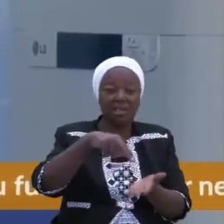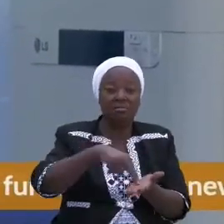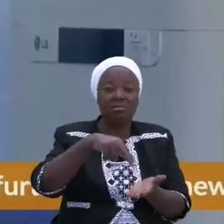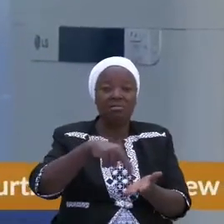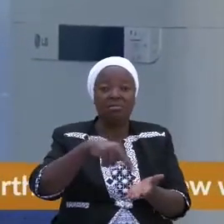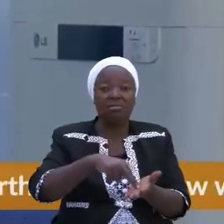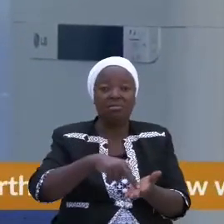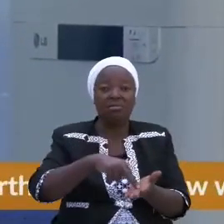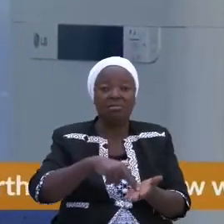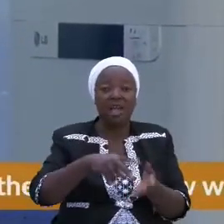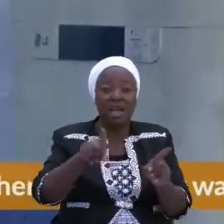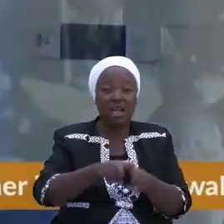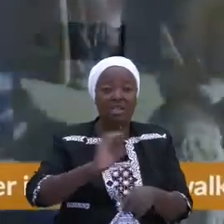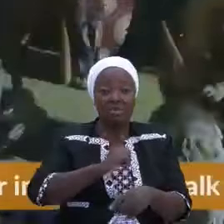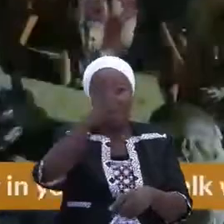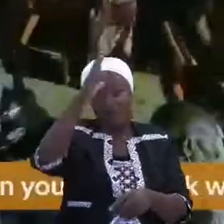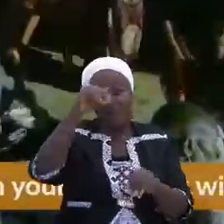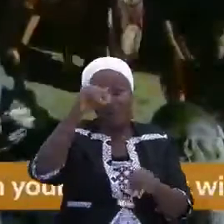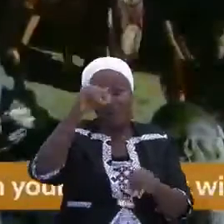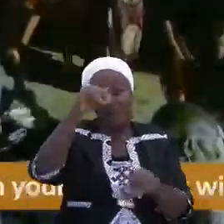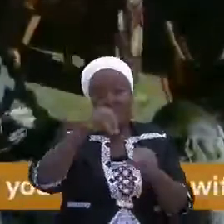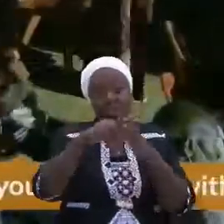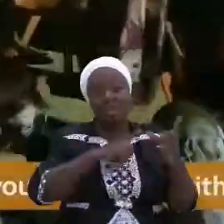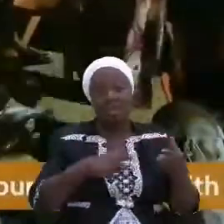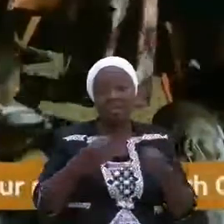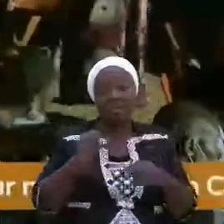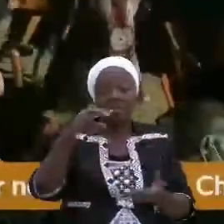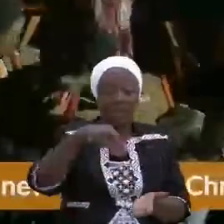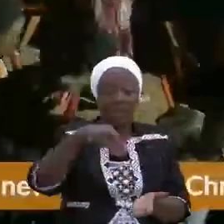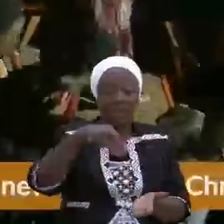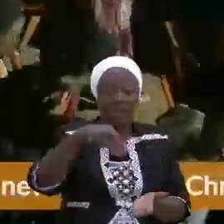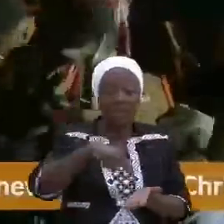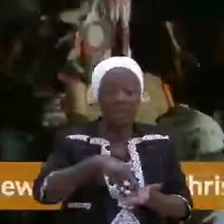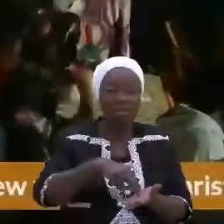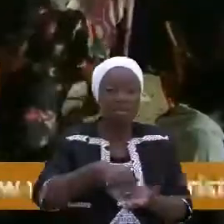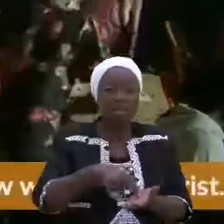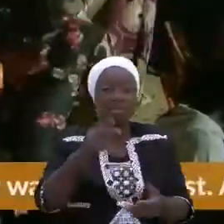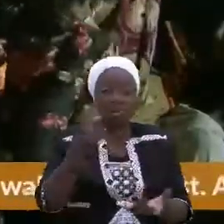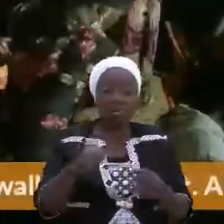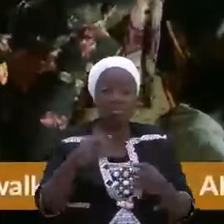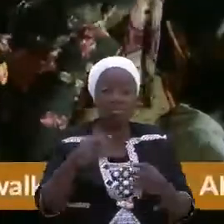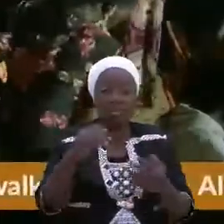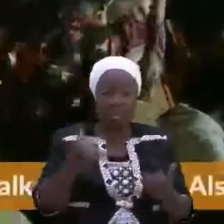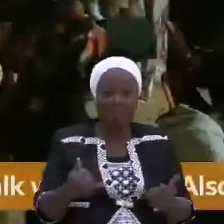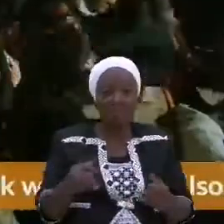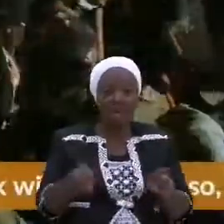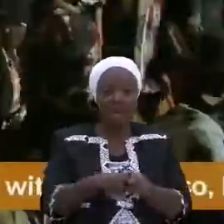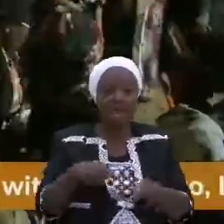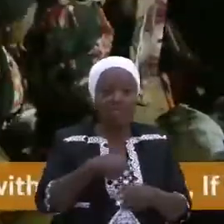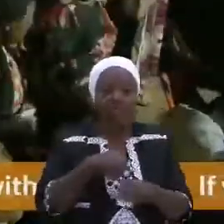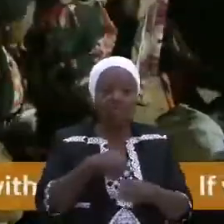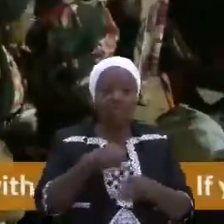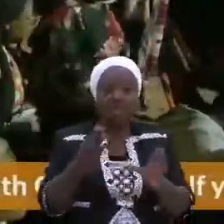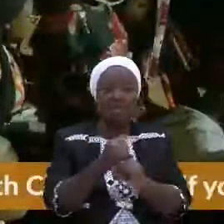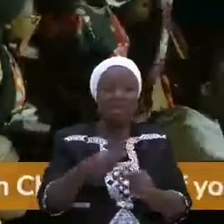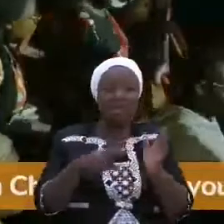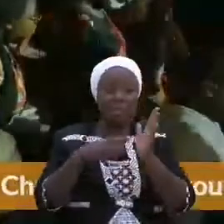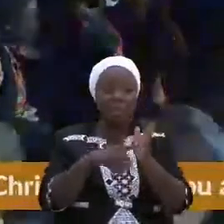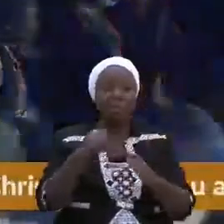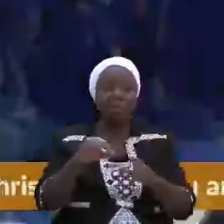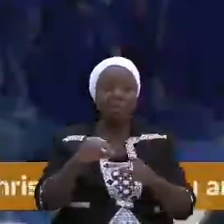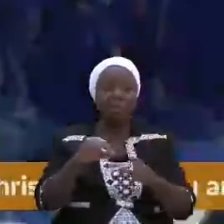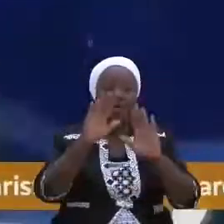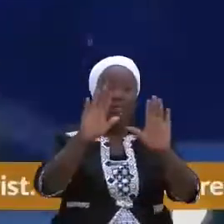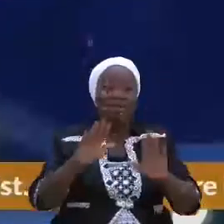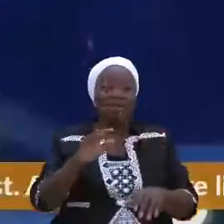as our father and the lord comes now as we get the manifestation of the miracles we